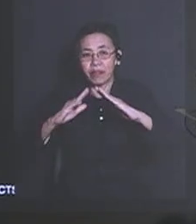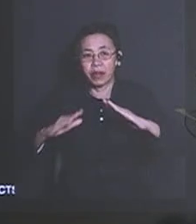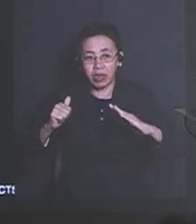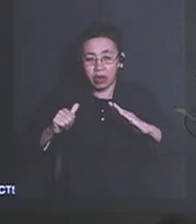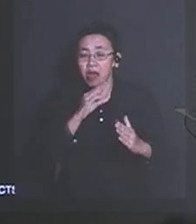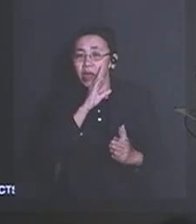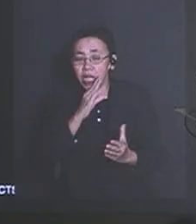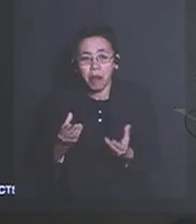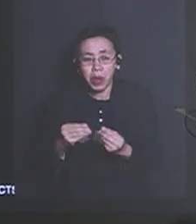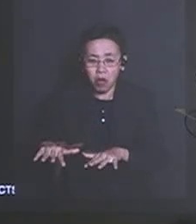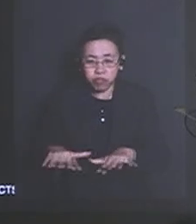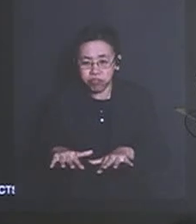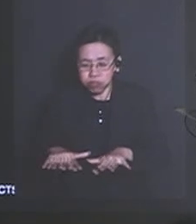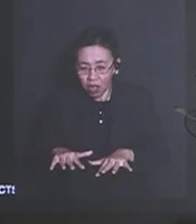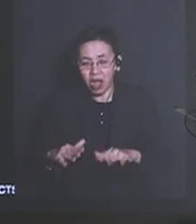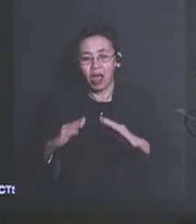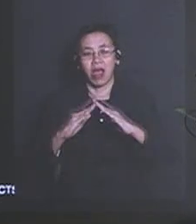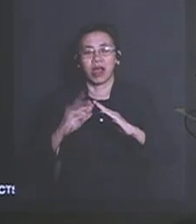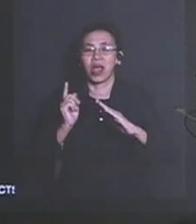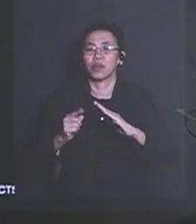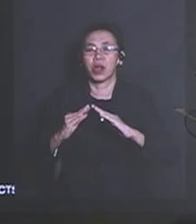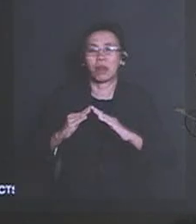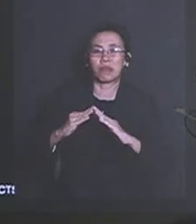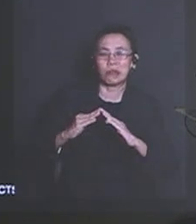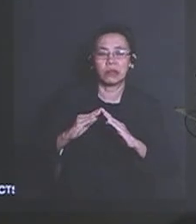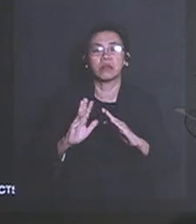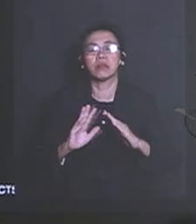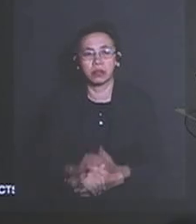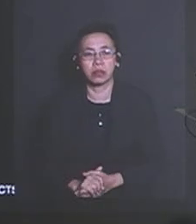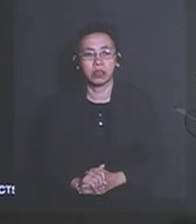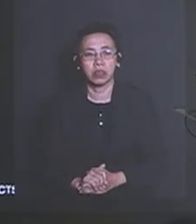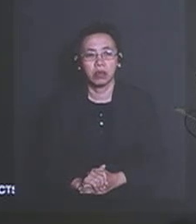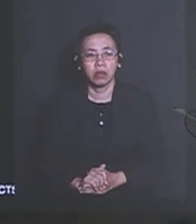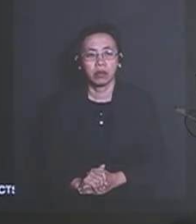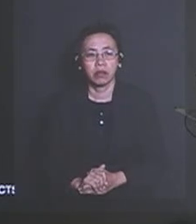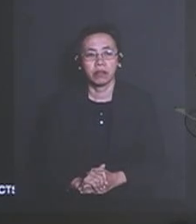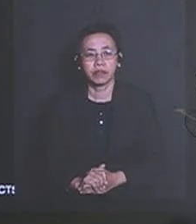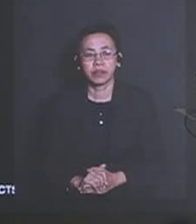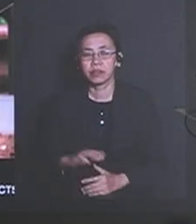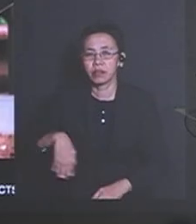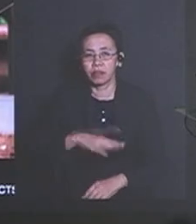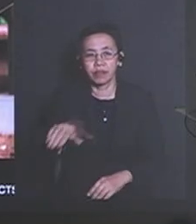All the structure elements had been designed to be exposed to reduce the unnecessary decoration.